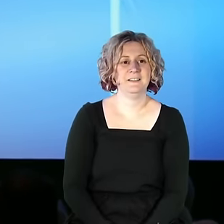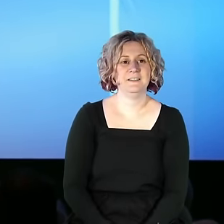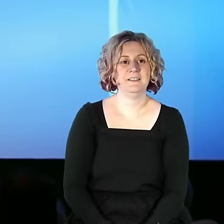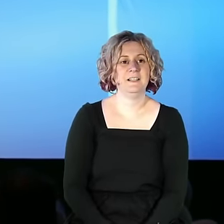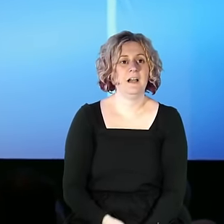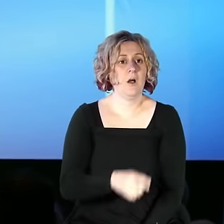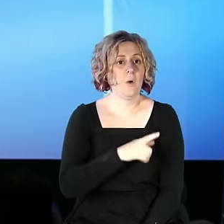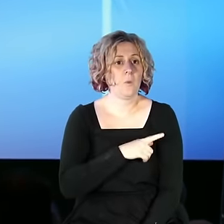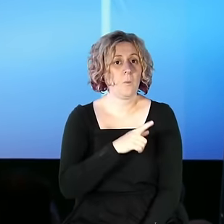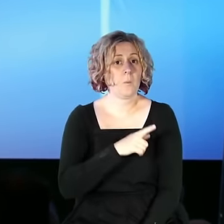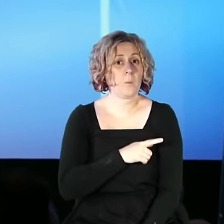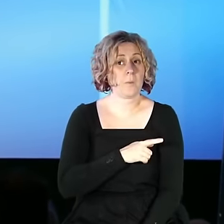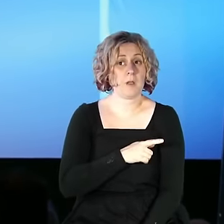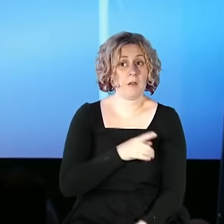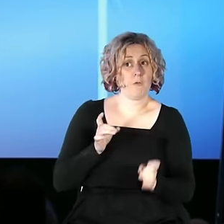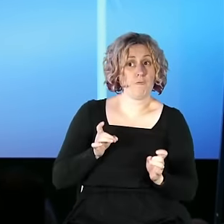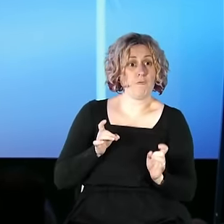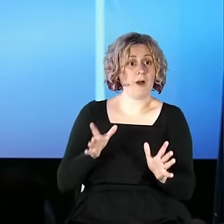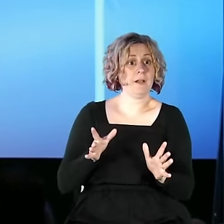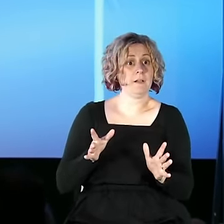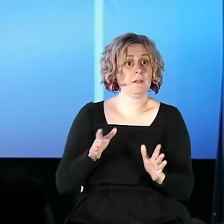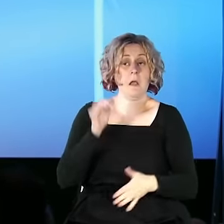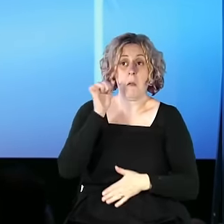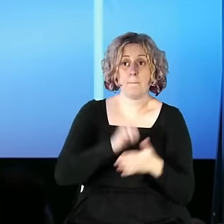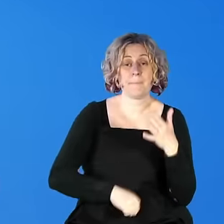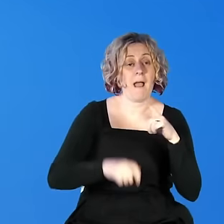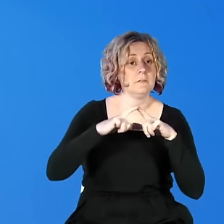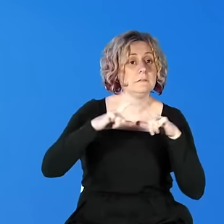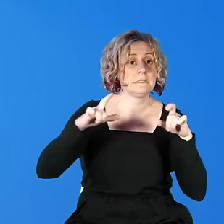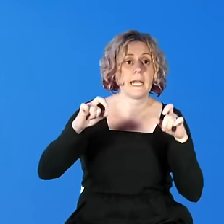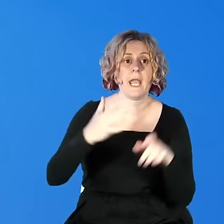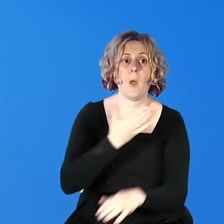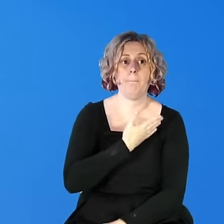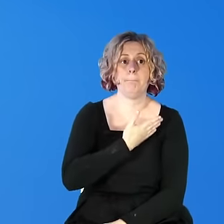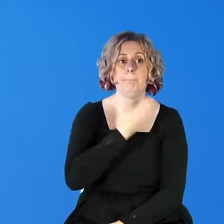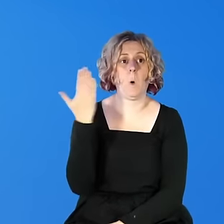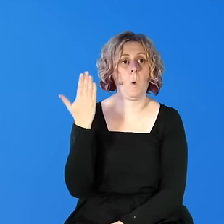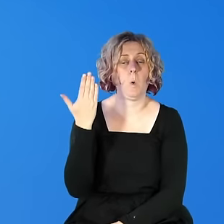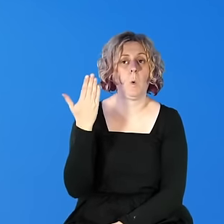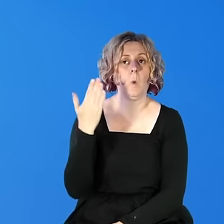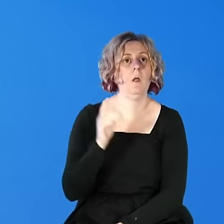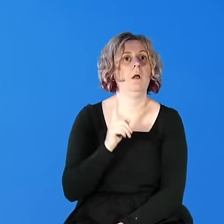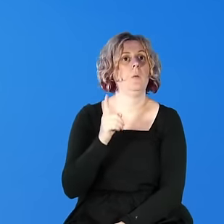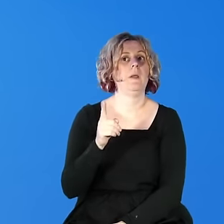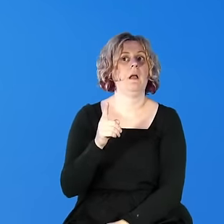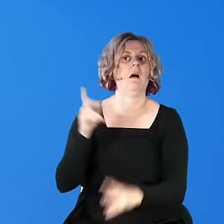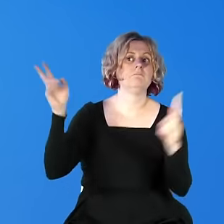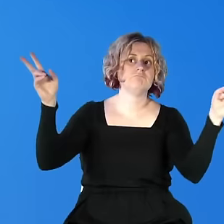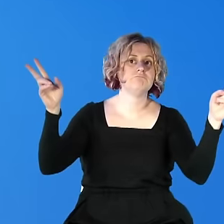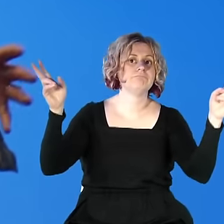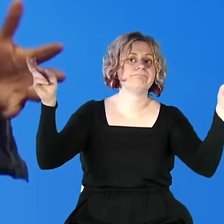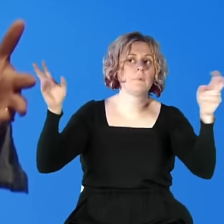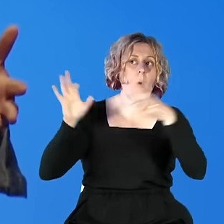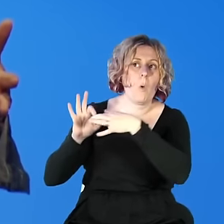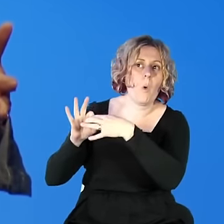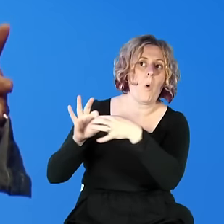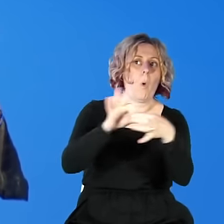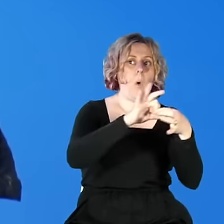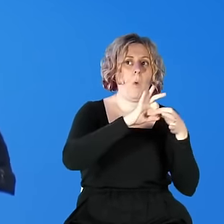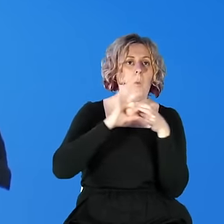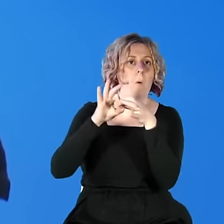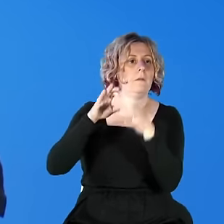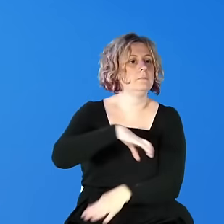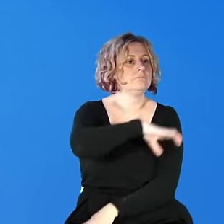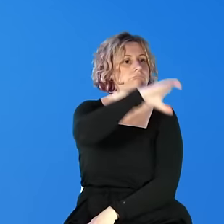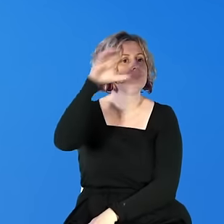to attend. We are all one in Christ Jesus, and that's the vision of the convention. And we want to welcome everybody